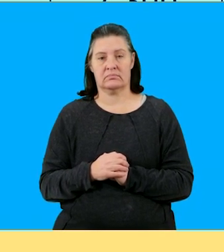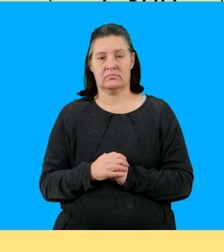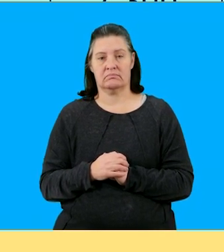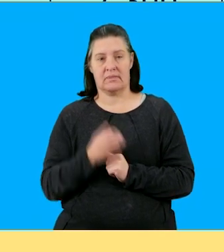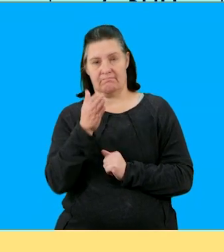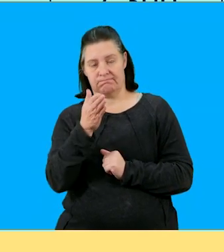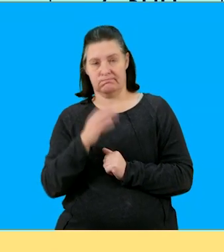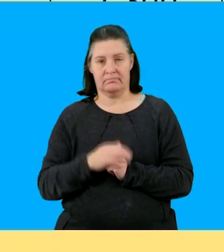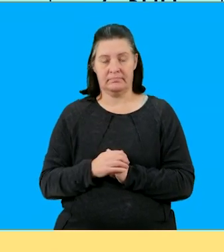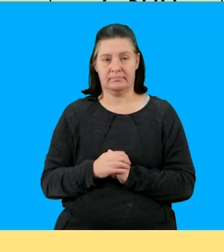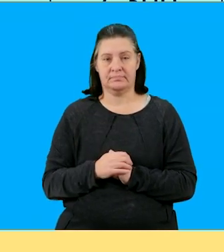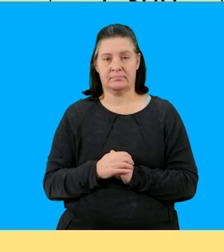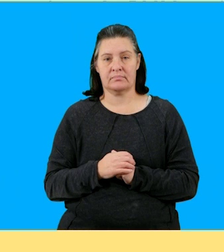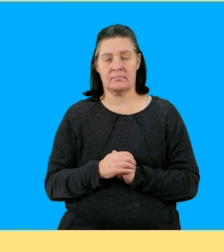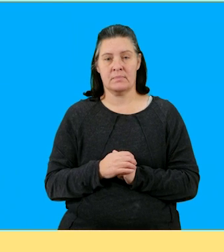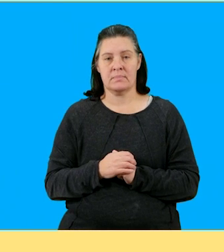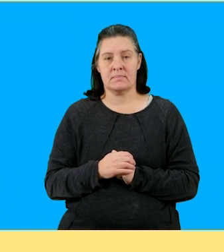There it is.